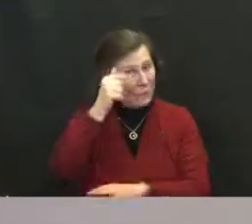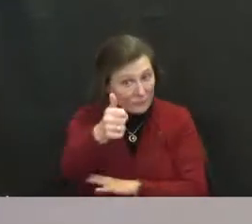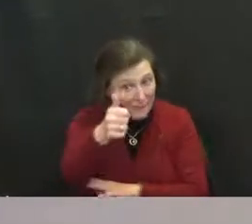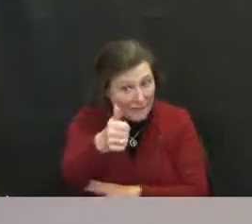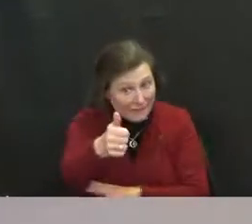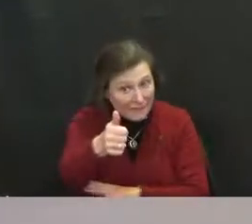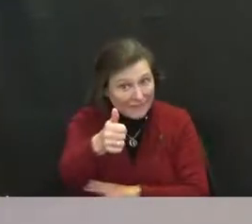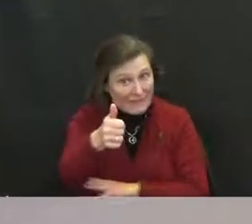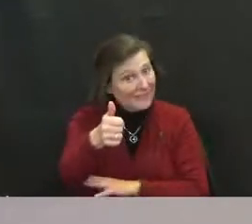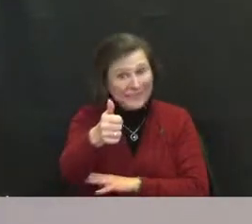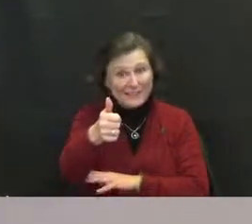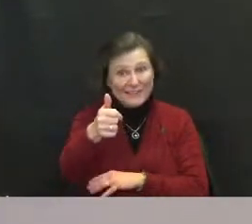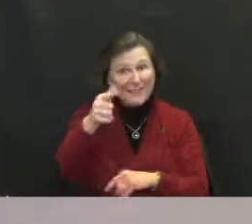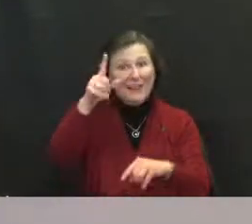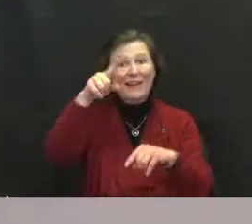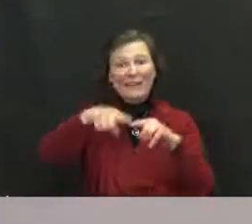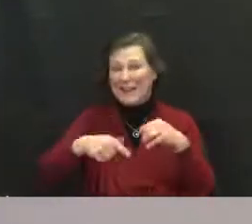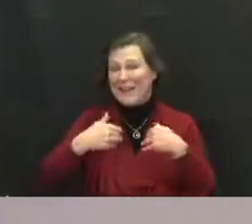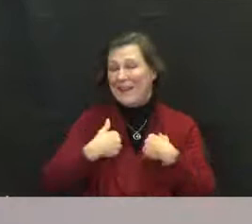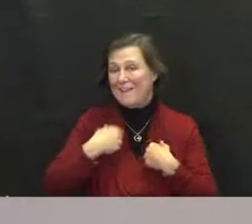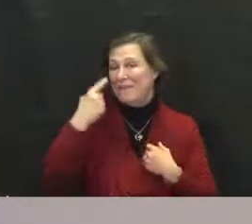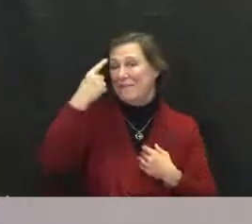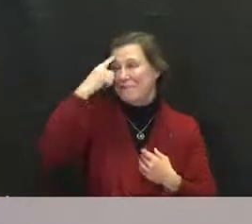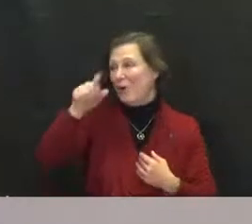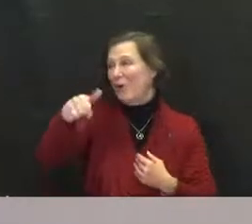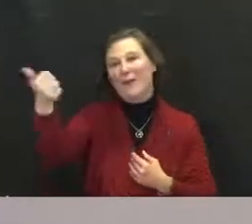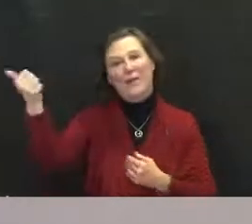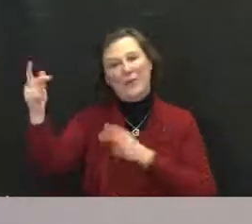then you cannot have it for others.